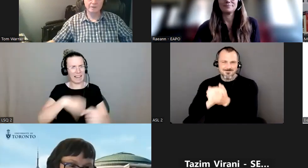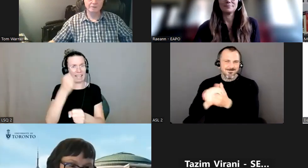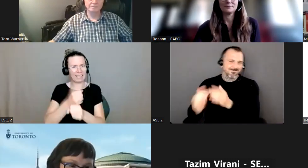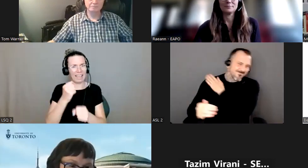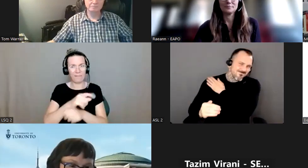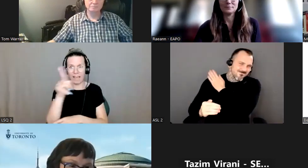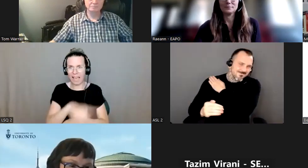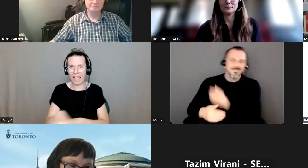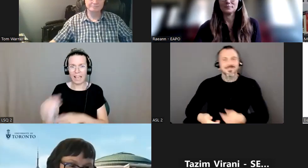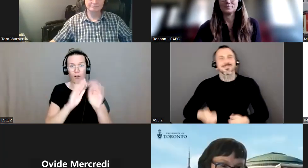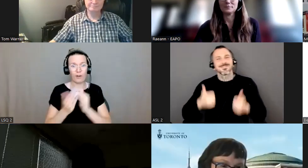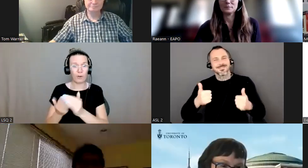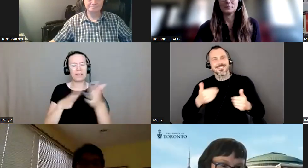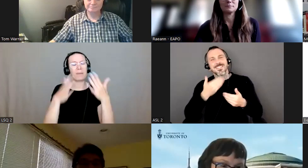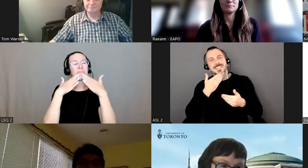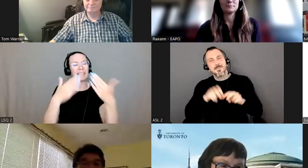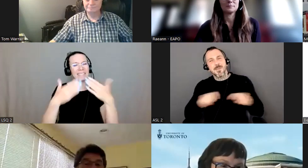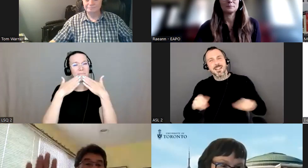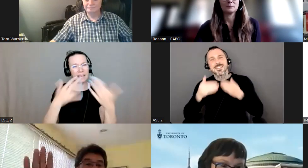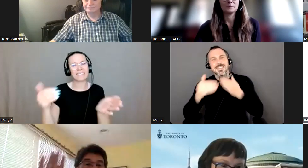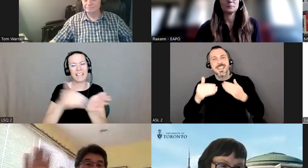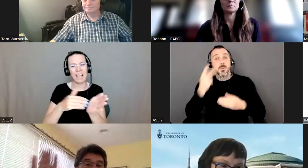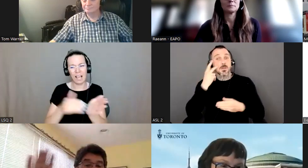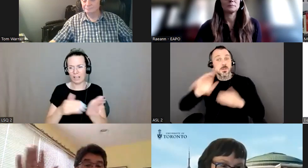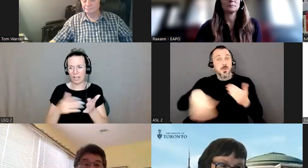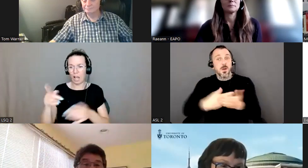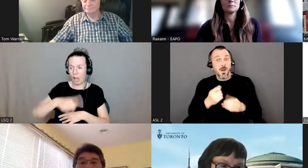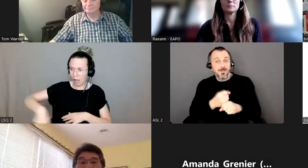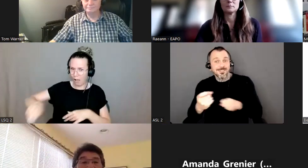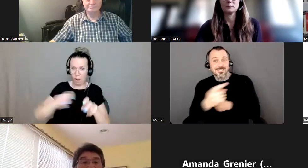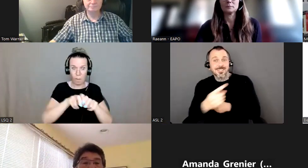our panelists. We'll see you next year. Don't forget to stay active all day today.